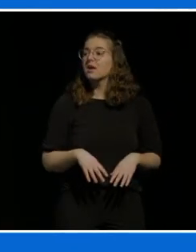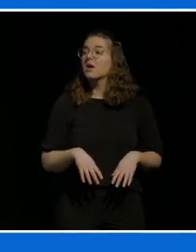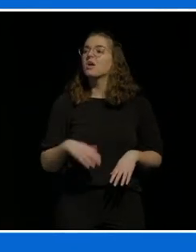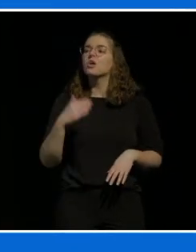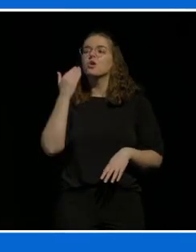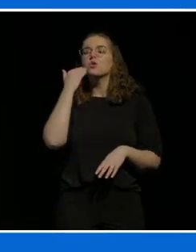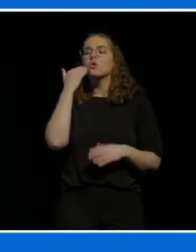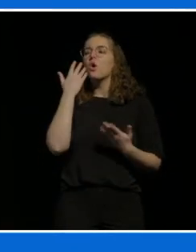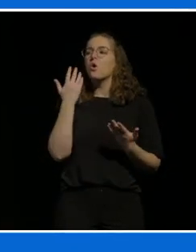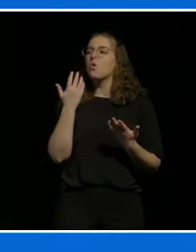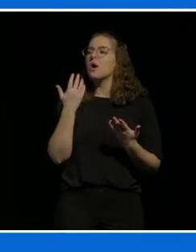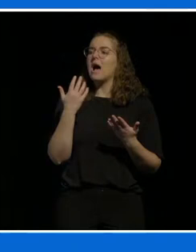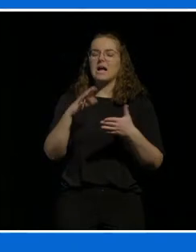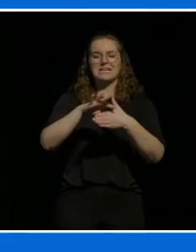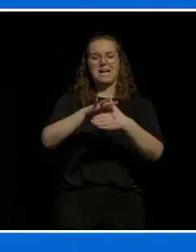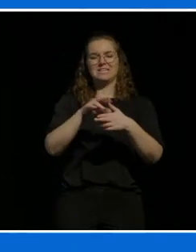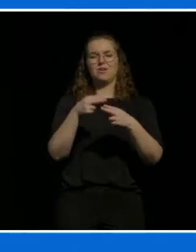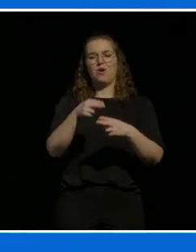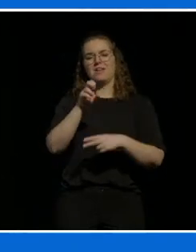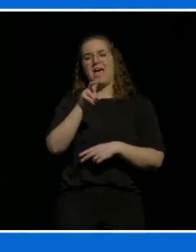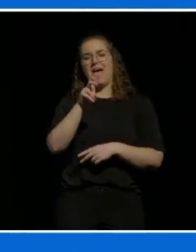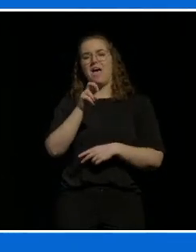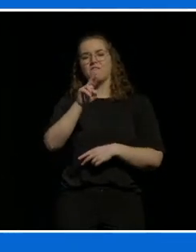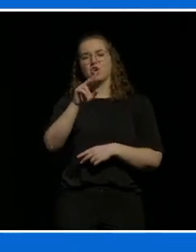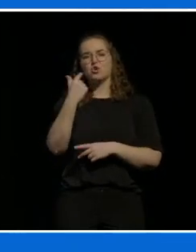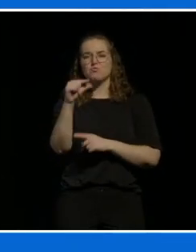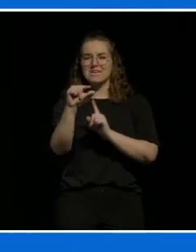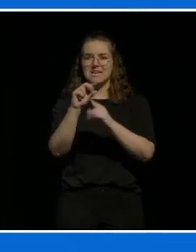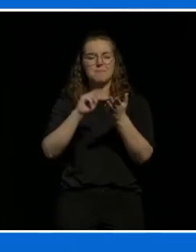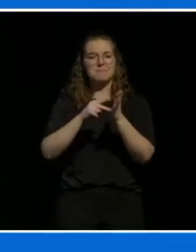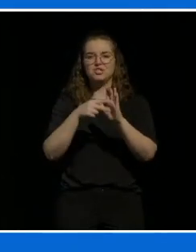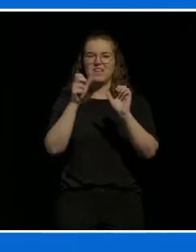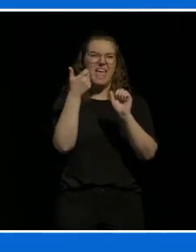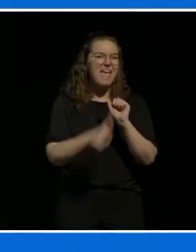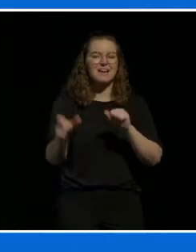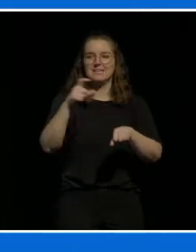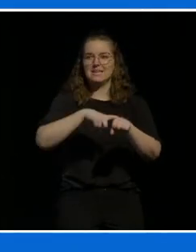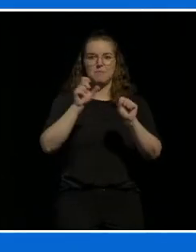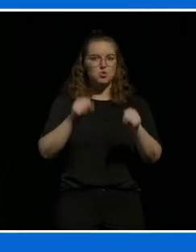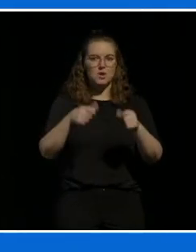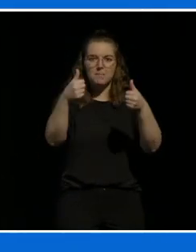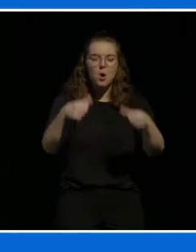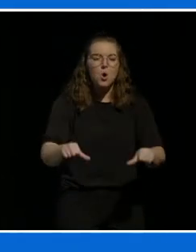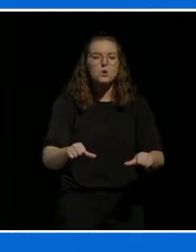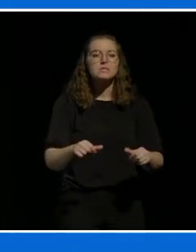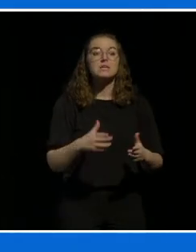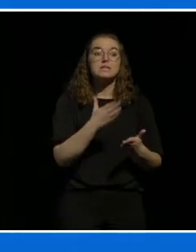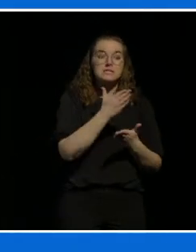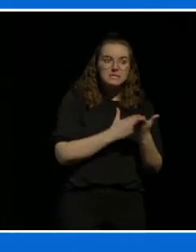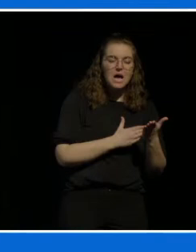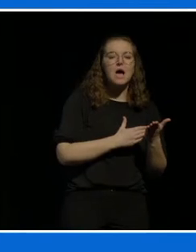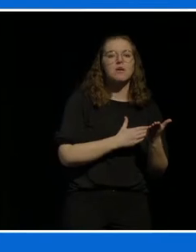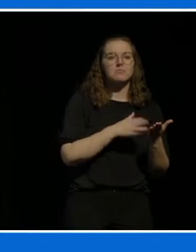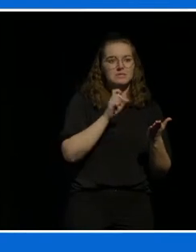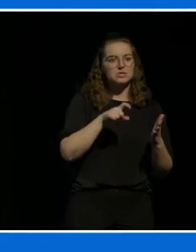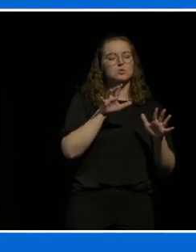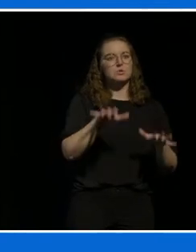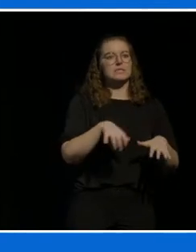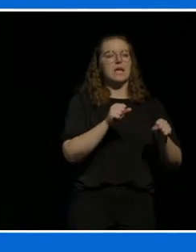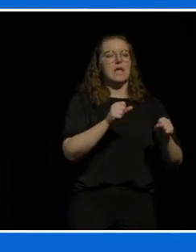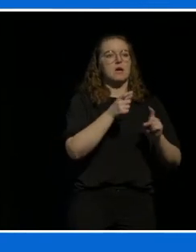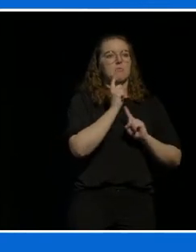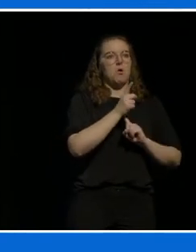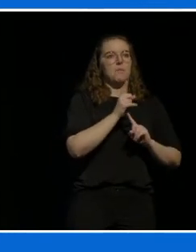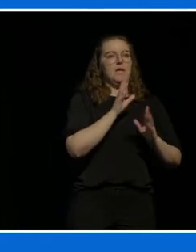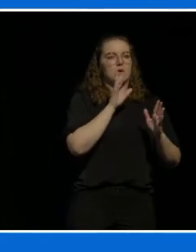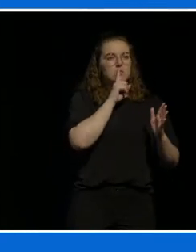evergreen content. Those are things that can be posted anytime. There's posts that are more like, okay, and this is a moment to take it. And I think just like playing around too, you can play